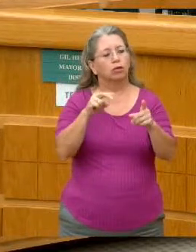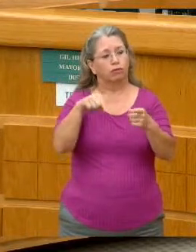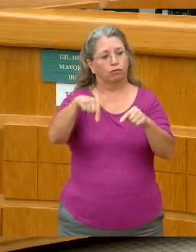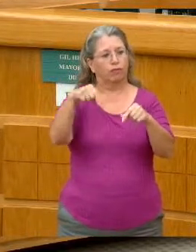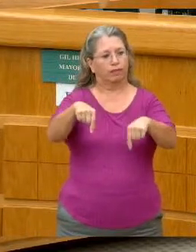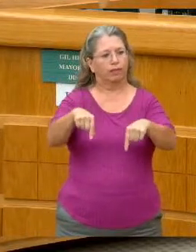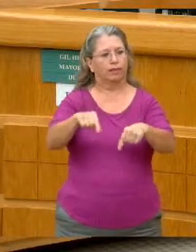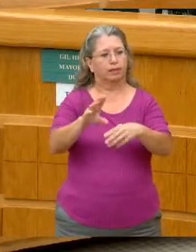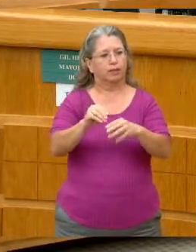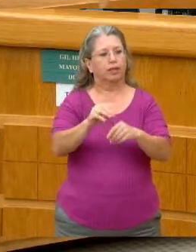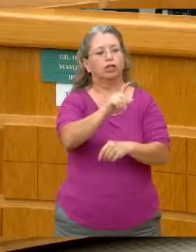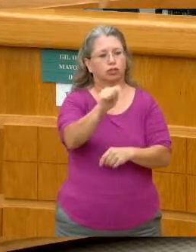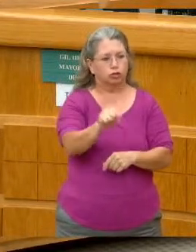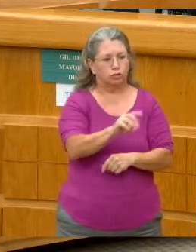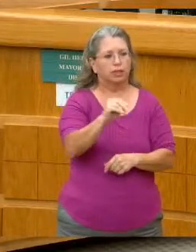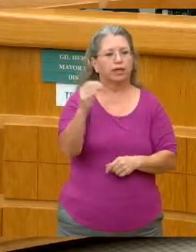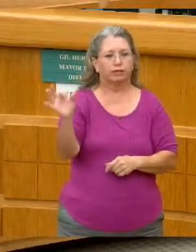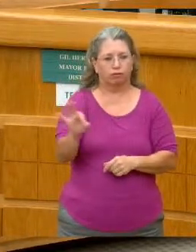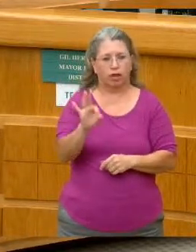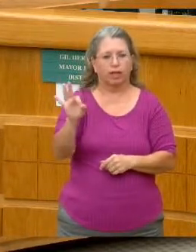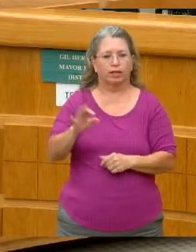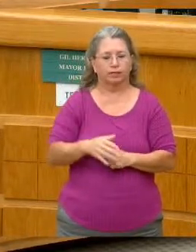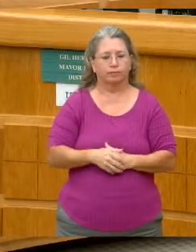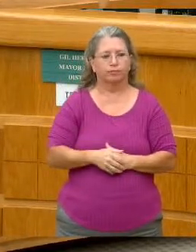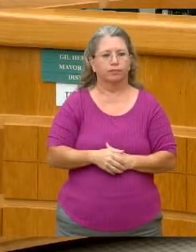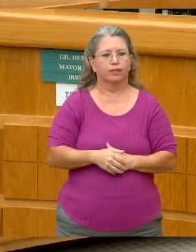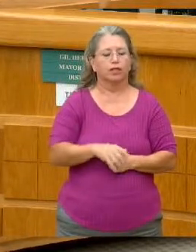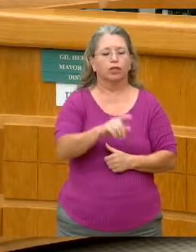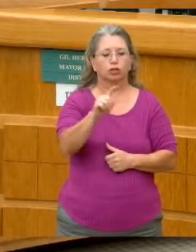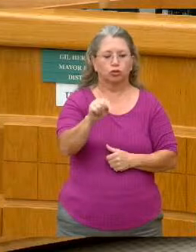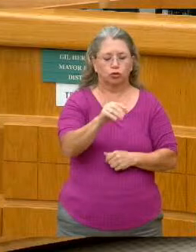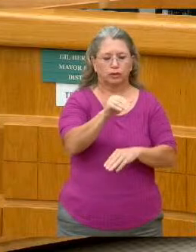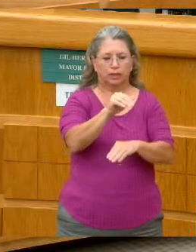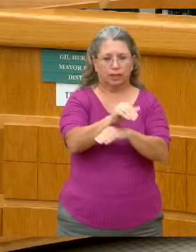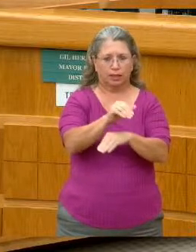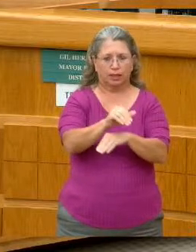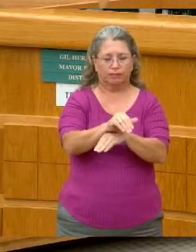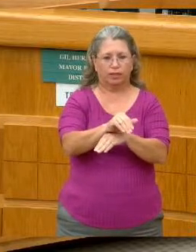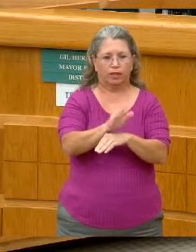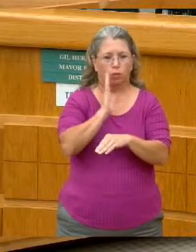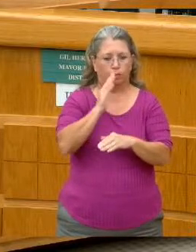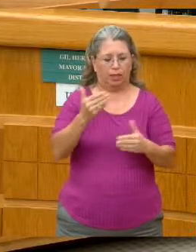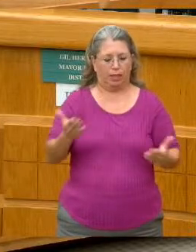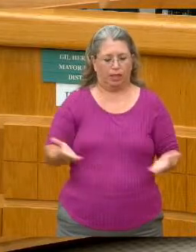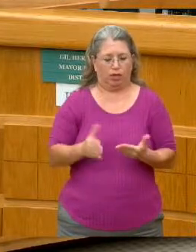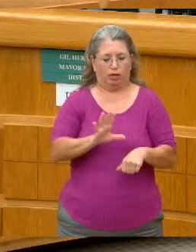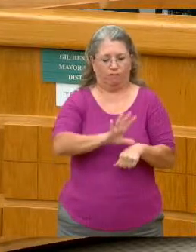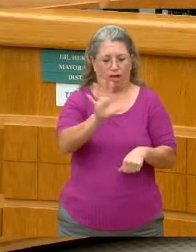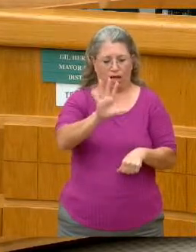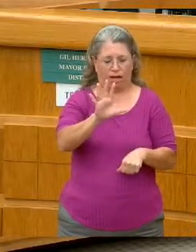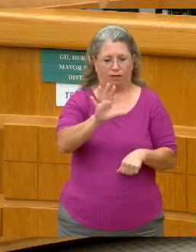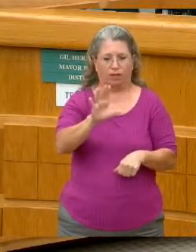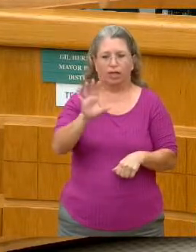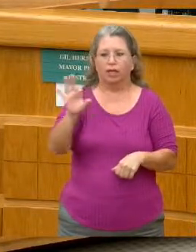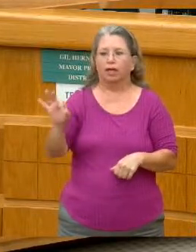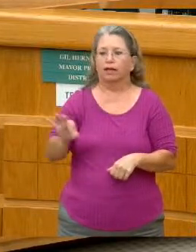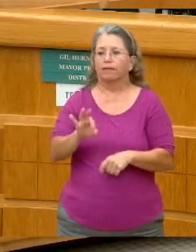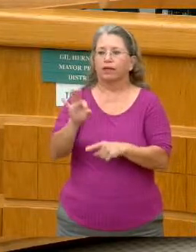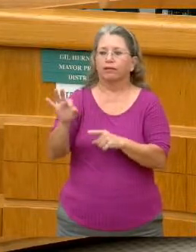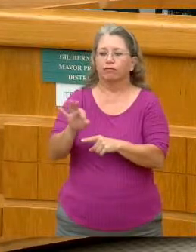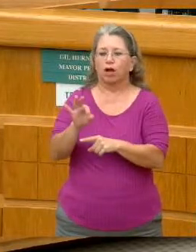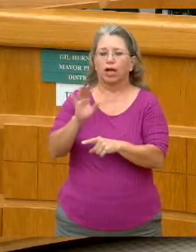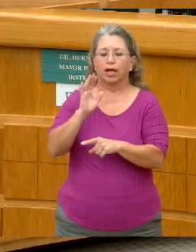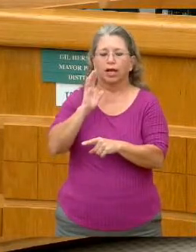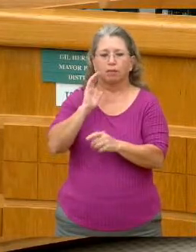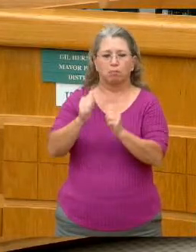COVID briefings, Tuesdays and Fridays, right? Yeah, so Tuesday evening will be live here at 5 o'clock, and then Fridays they'll be dedicated to